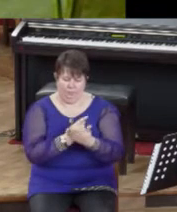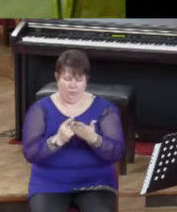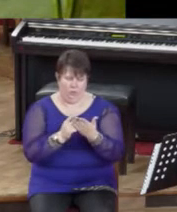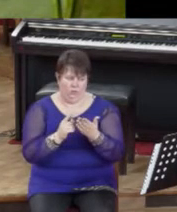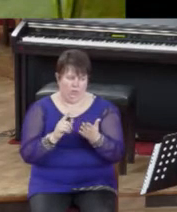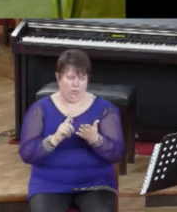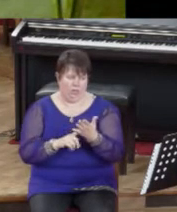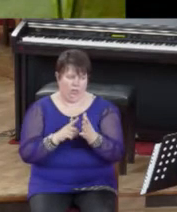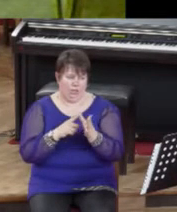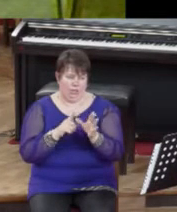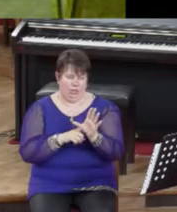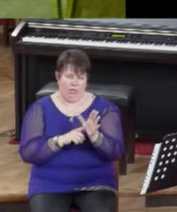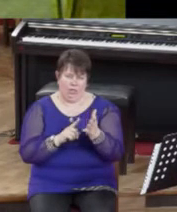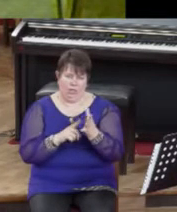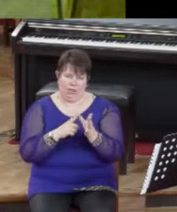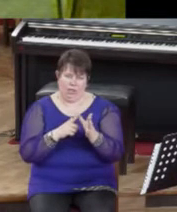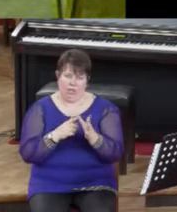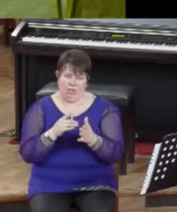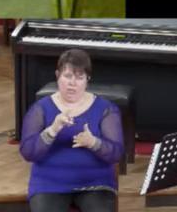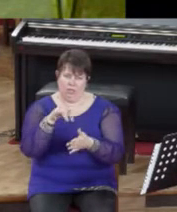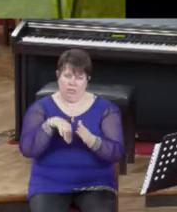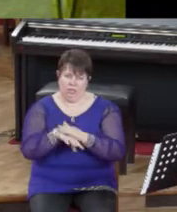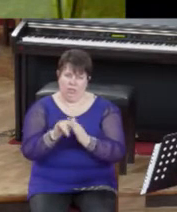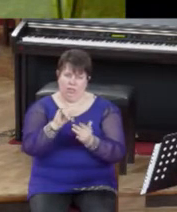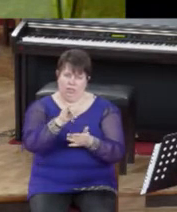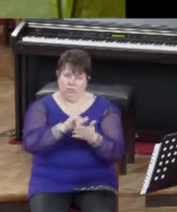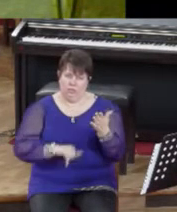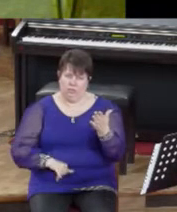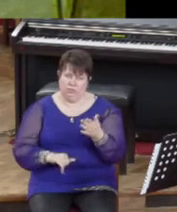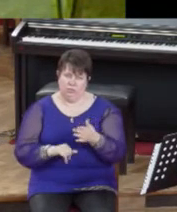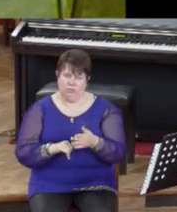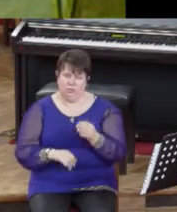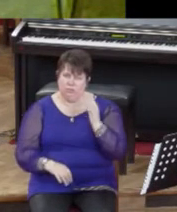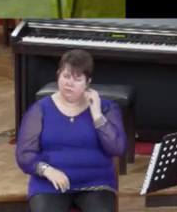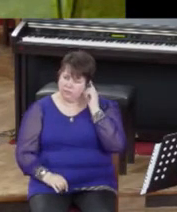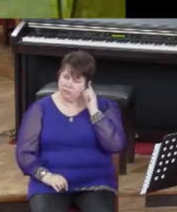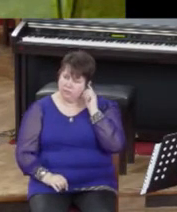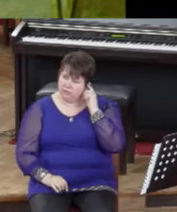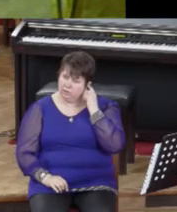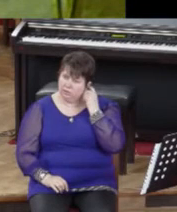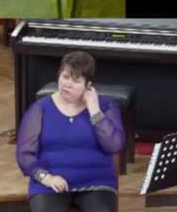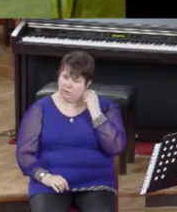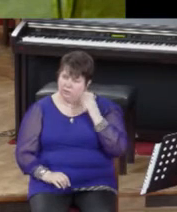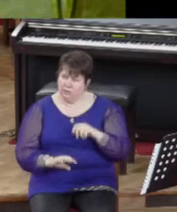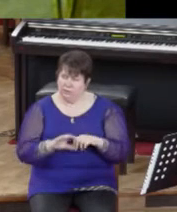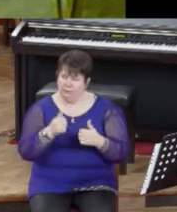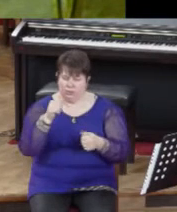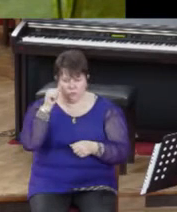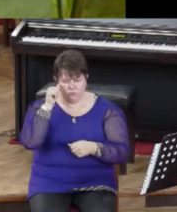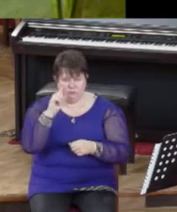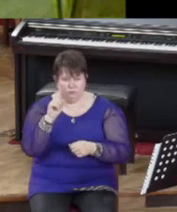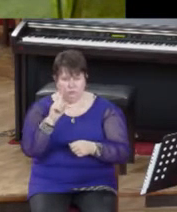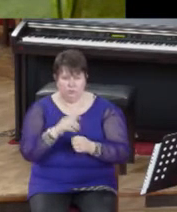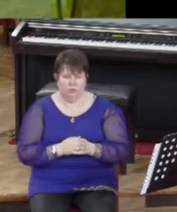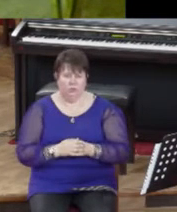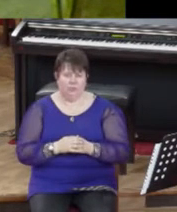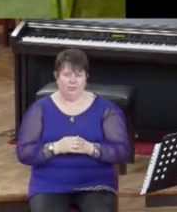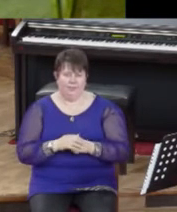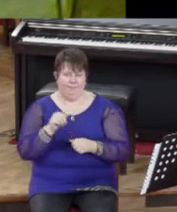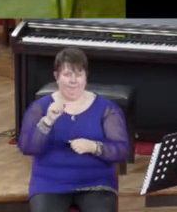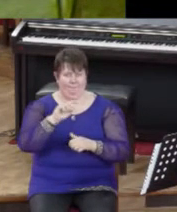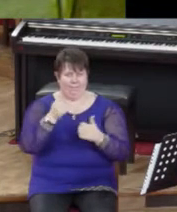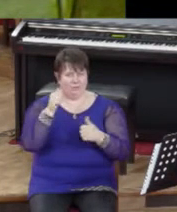Layla in the medieval period of history. But Layla is perhaps best known for a